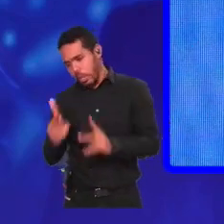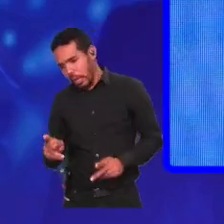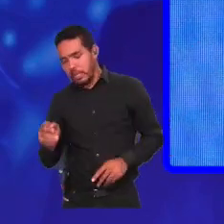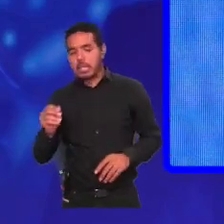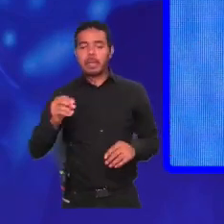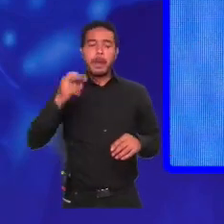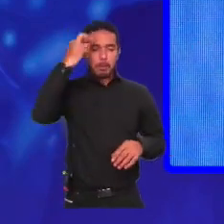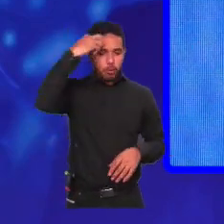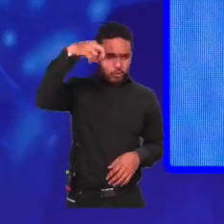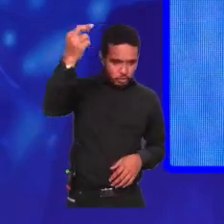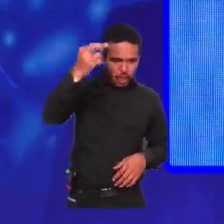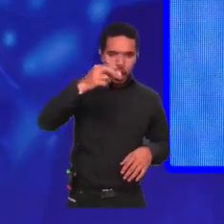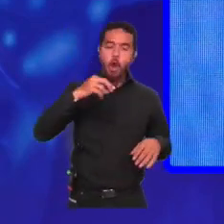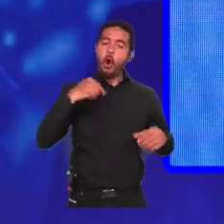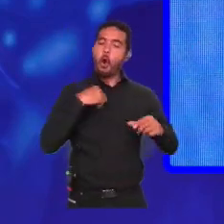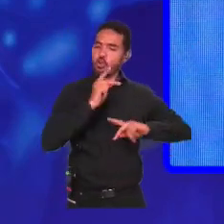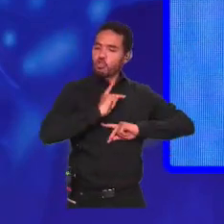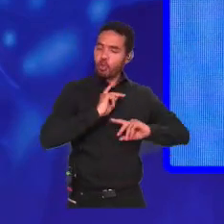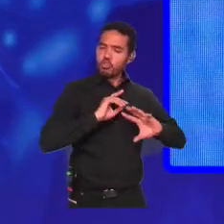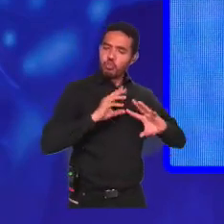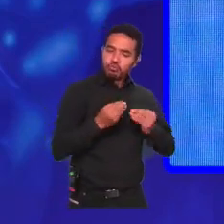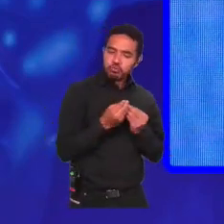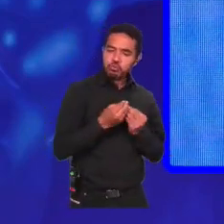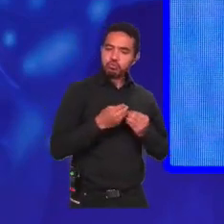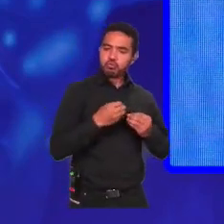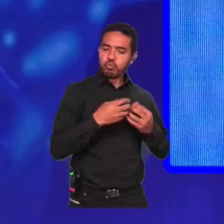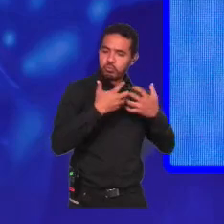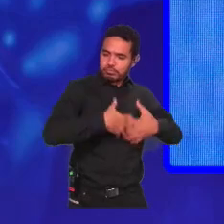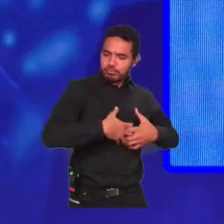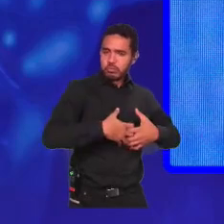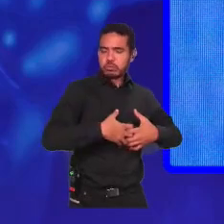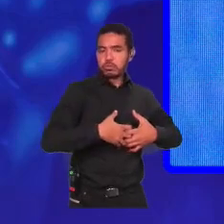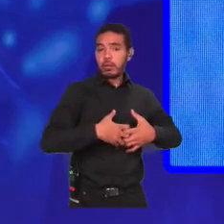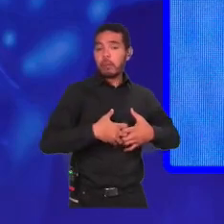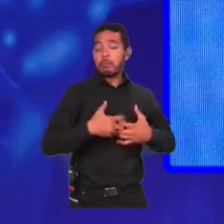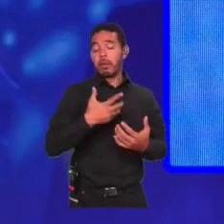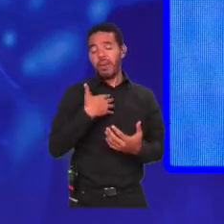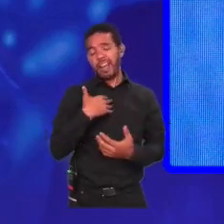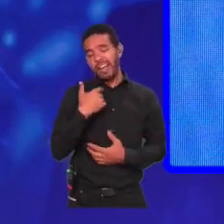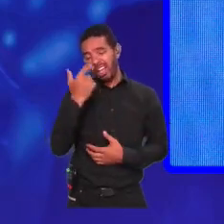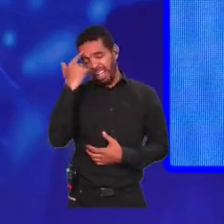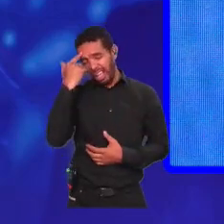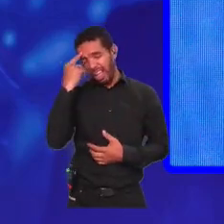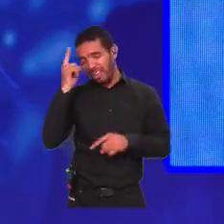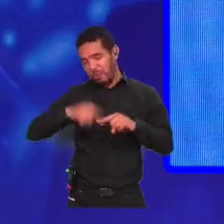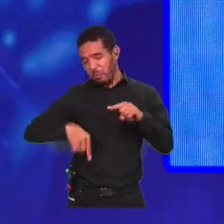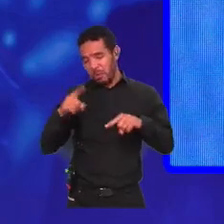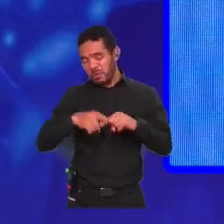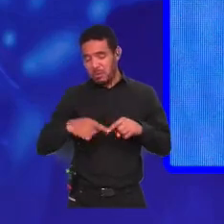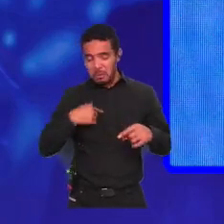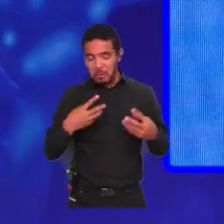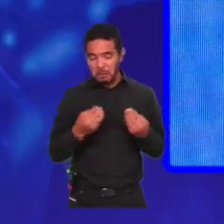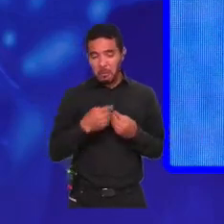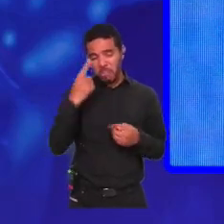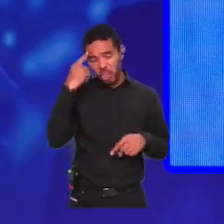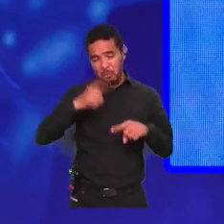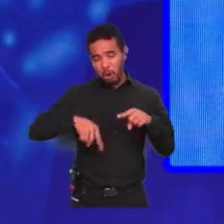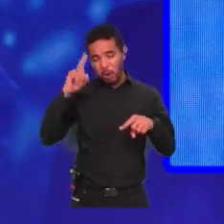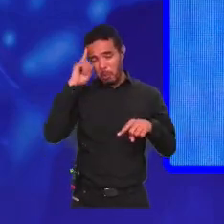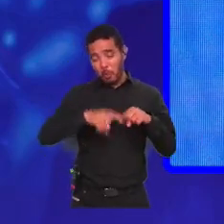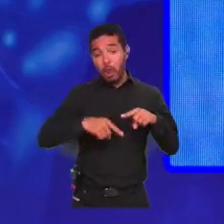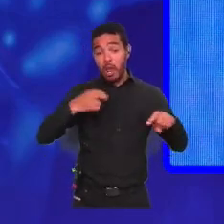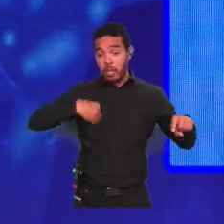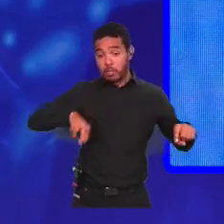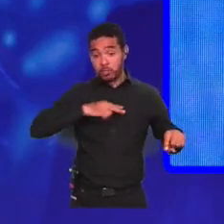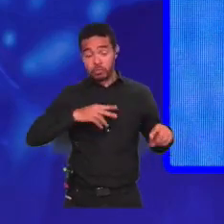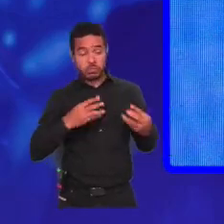co-founder. Do not, like, if you don't believe in yourself, don't expect a big company to believe in you. That doesn't mean to become arrogant. That doesn't